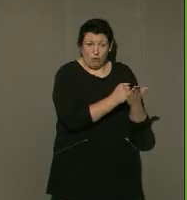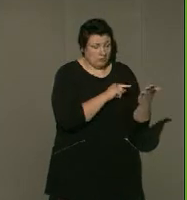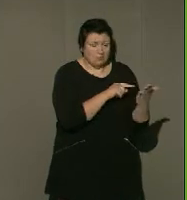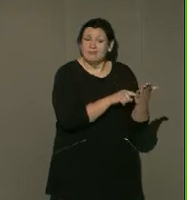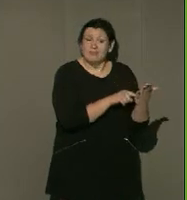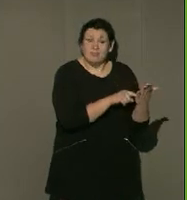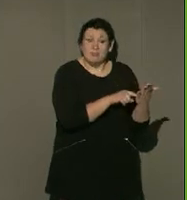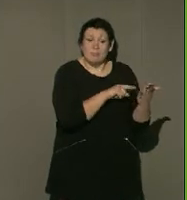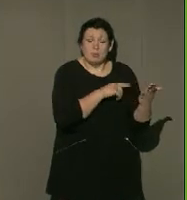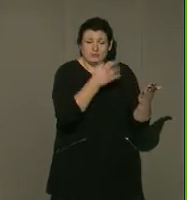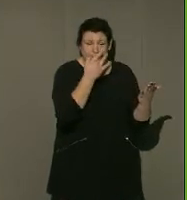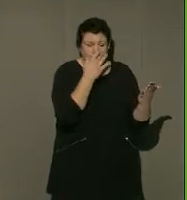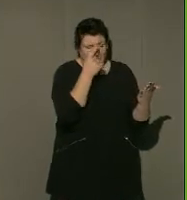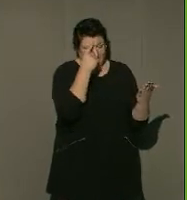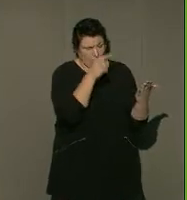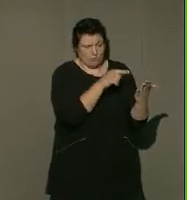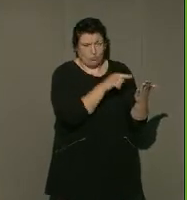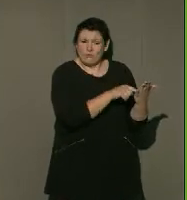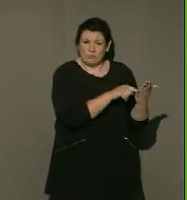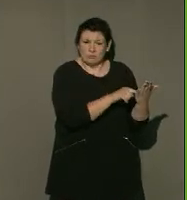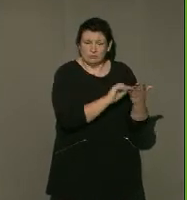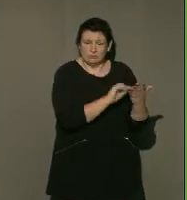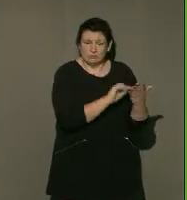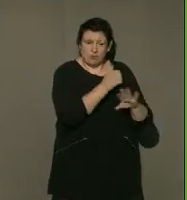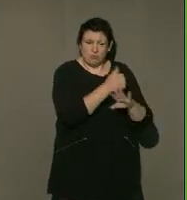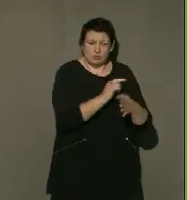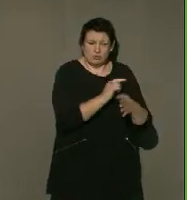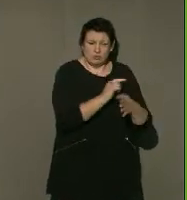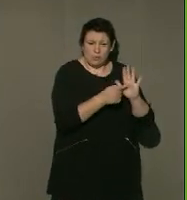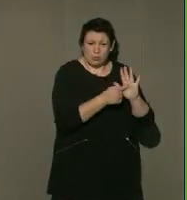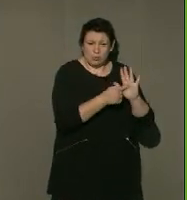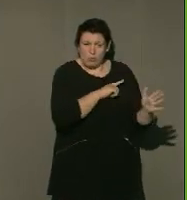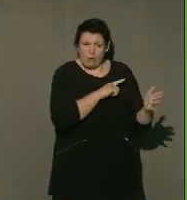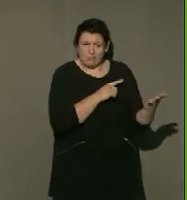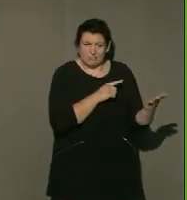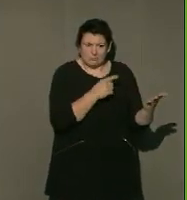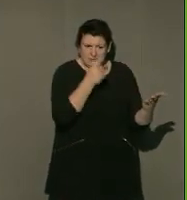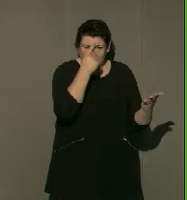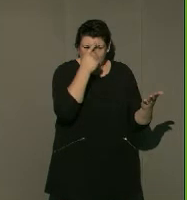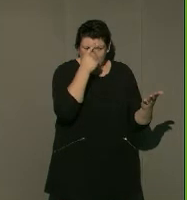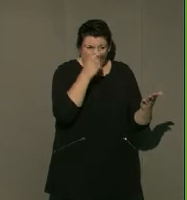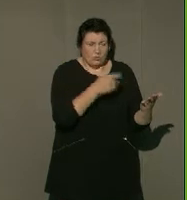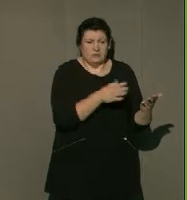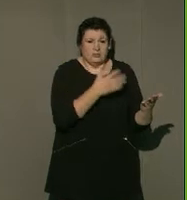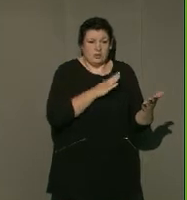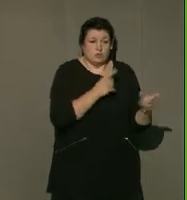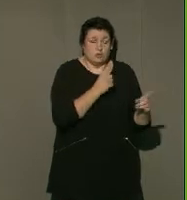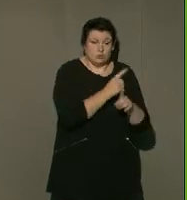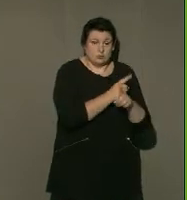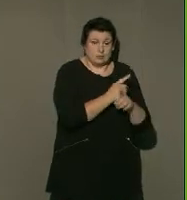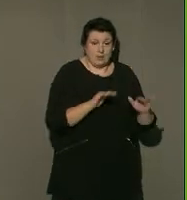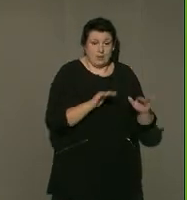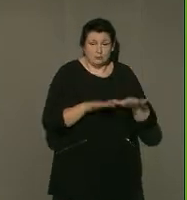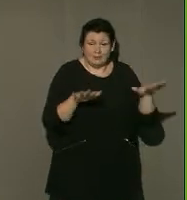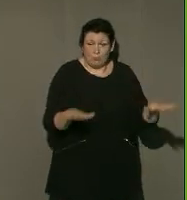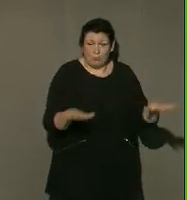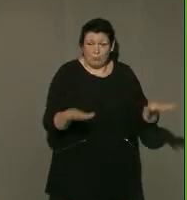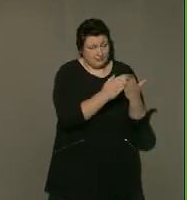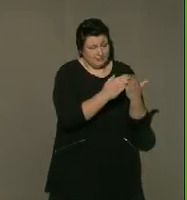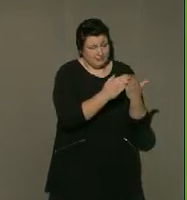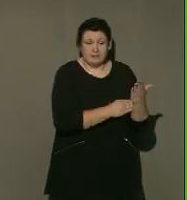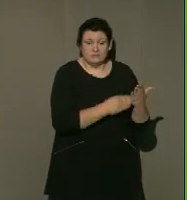opinion, the intention of the original motion lay in its mention of the Equality Act of